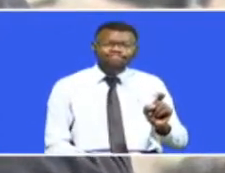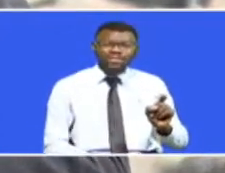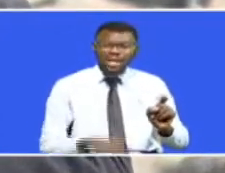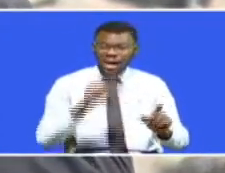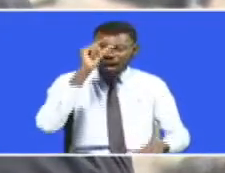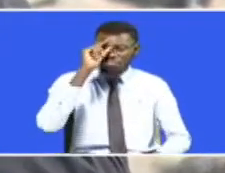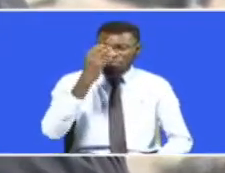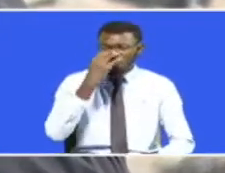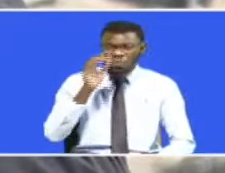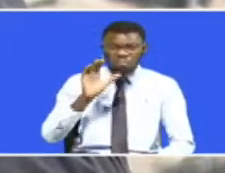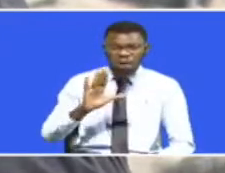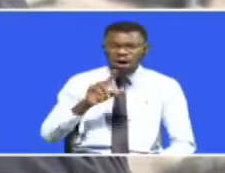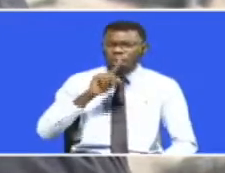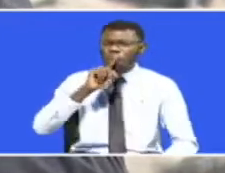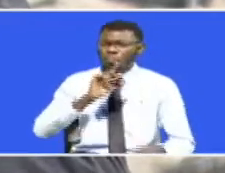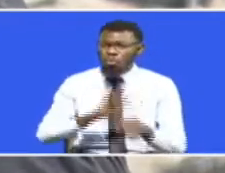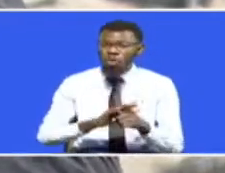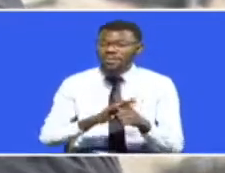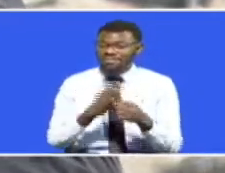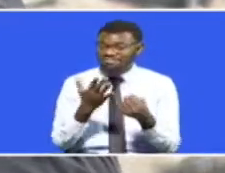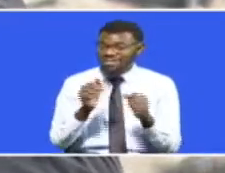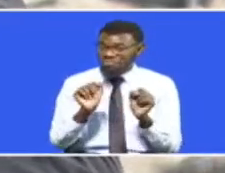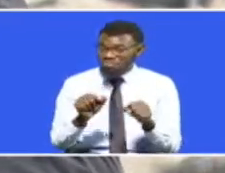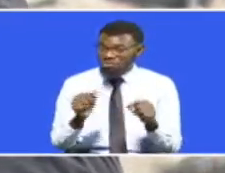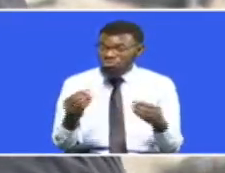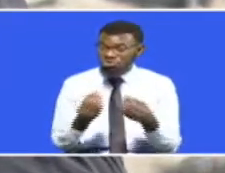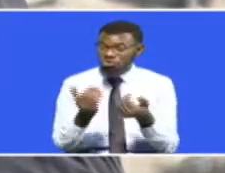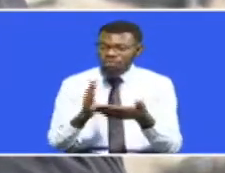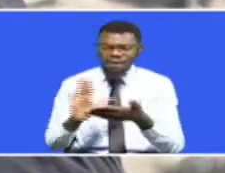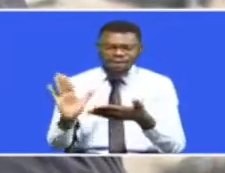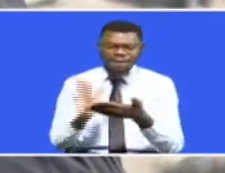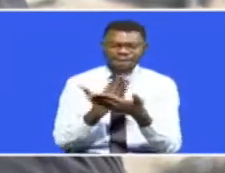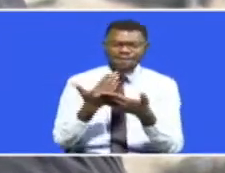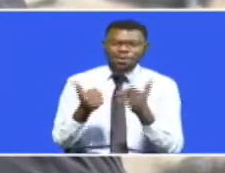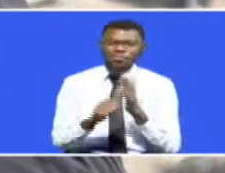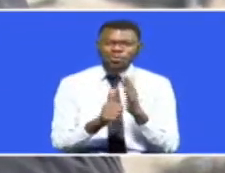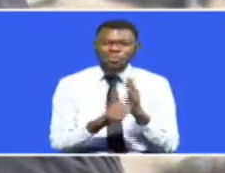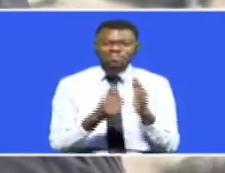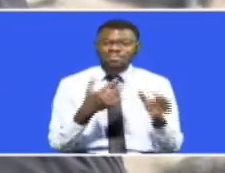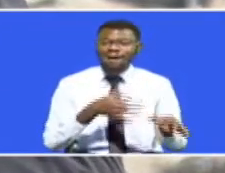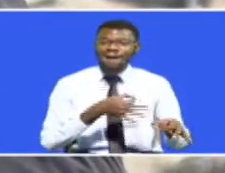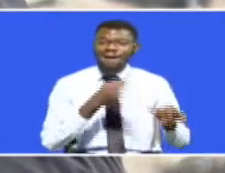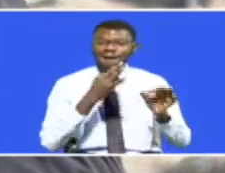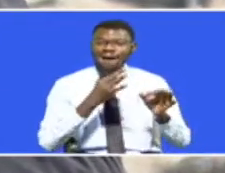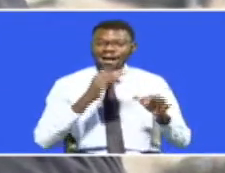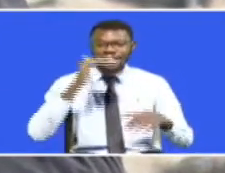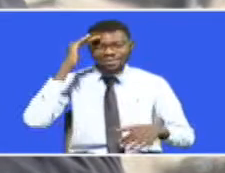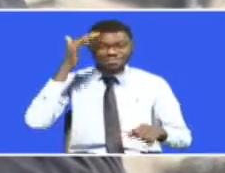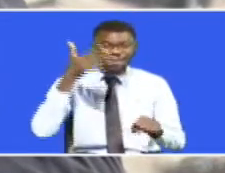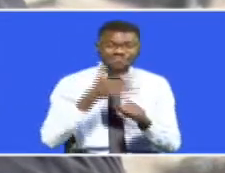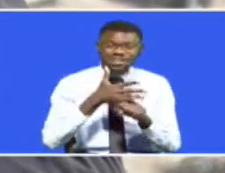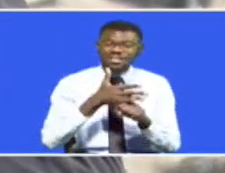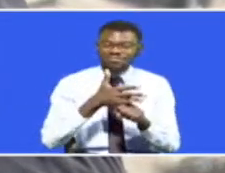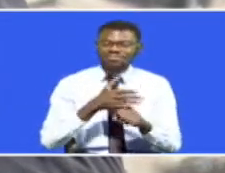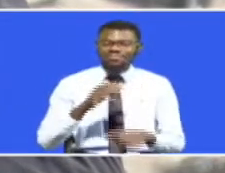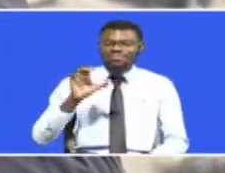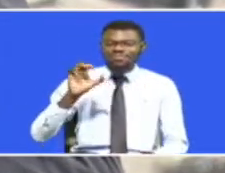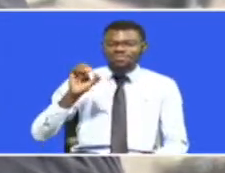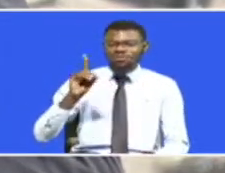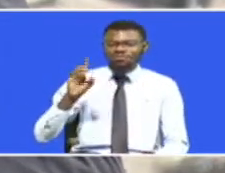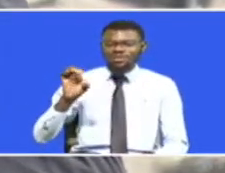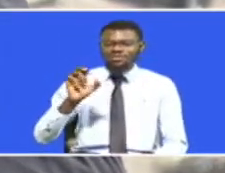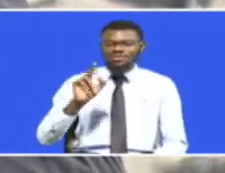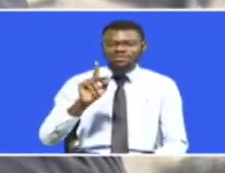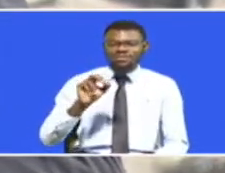of Ruto, with their promises, really eradicate the current vice on illicit brew? Ode Francis,